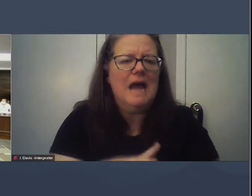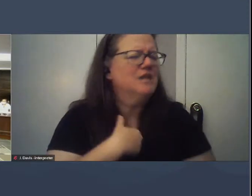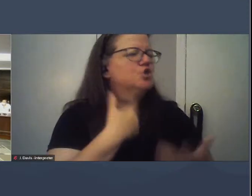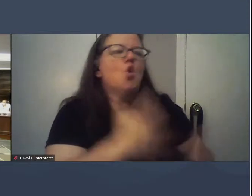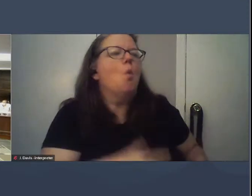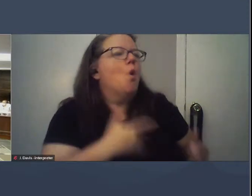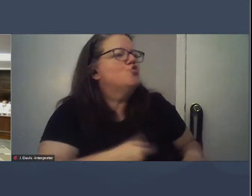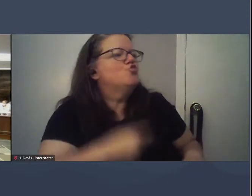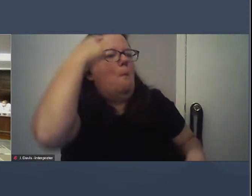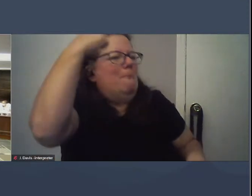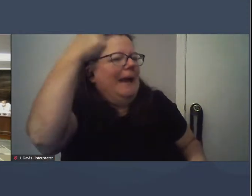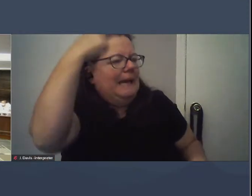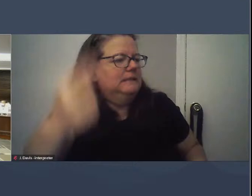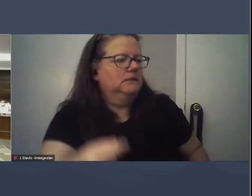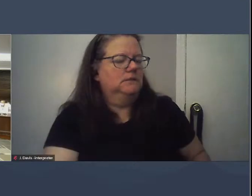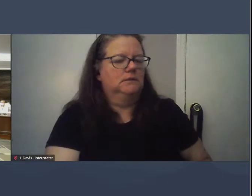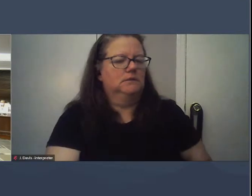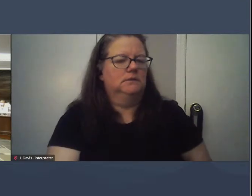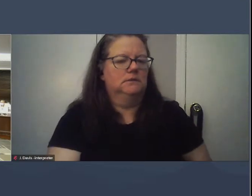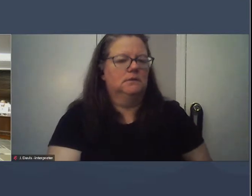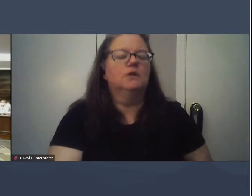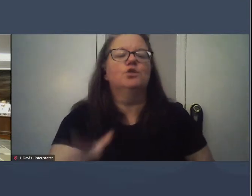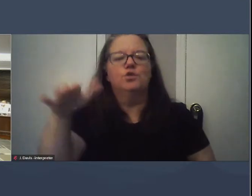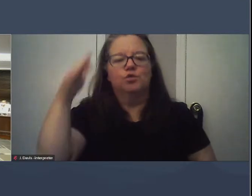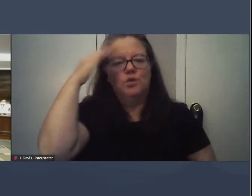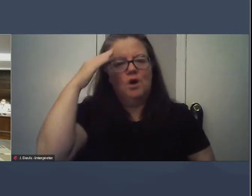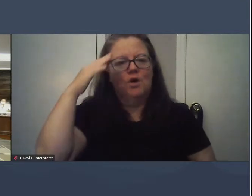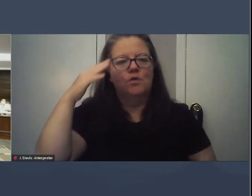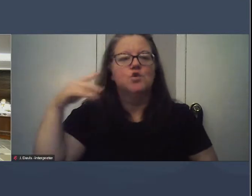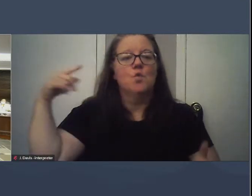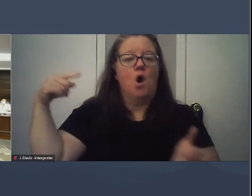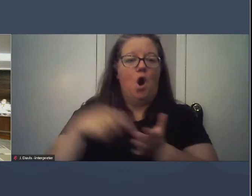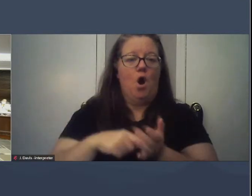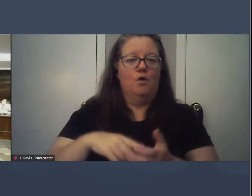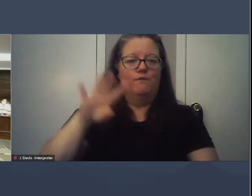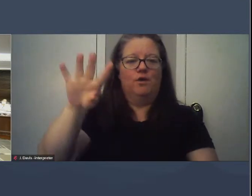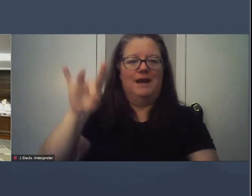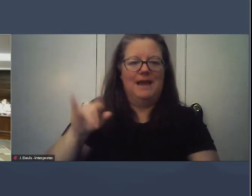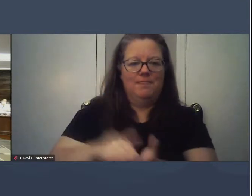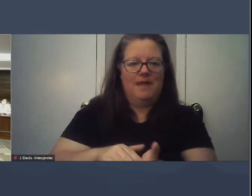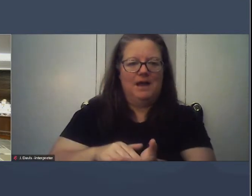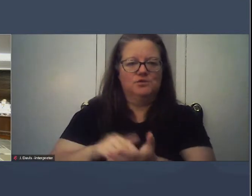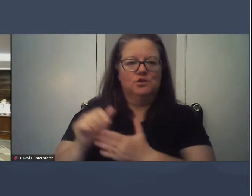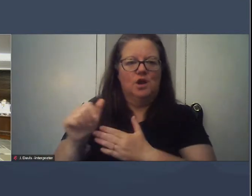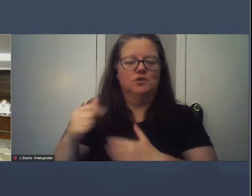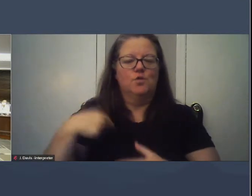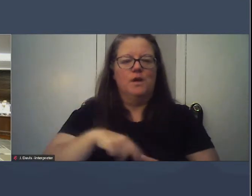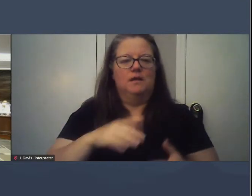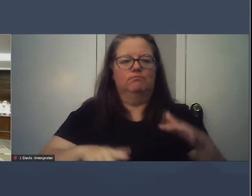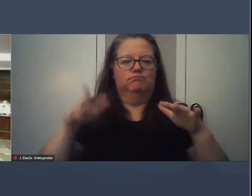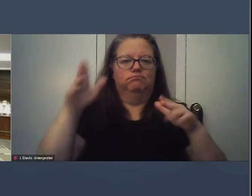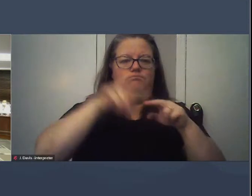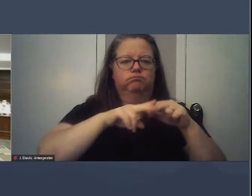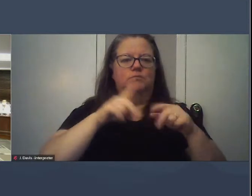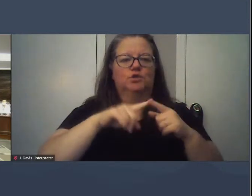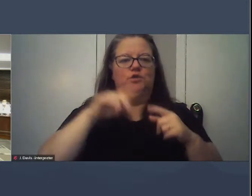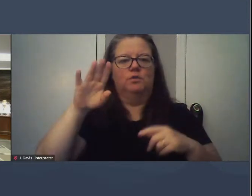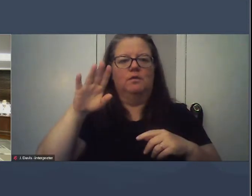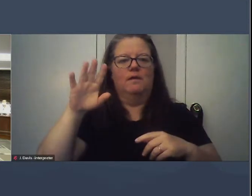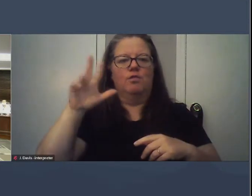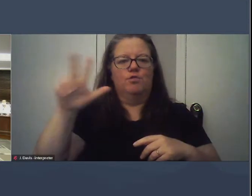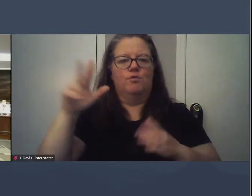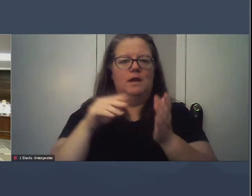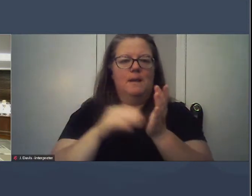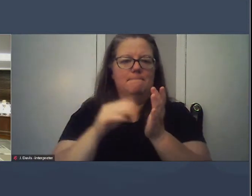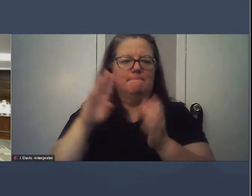So we went from, so you'll know, Councilman Ford, $48,000 a year. We're up to about $3 million a year in contributions from the